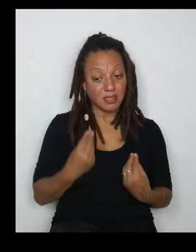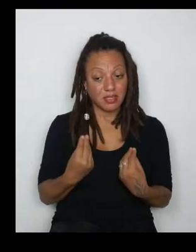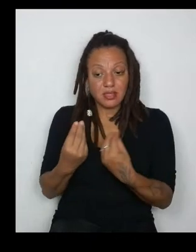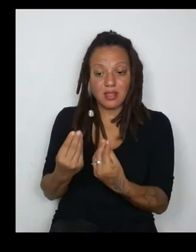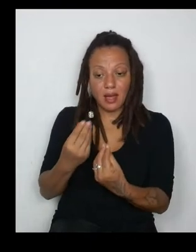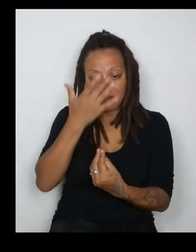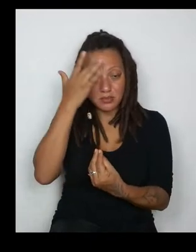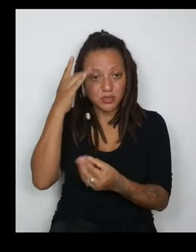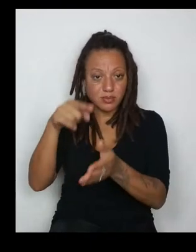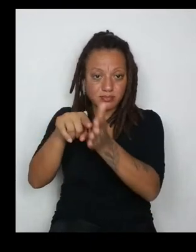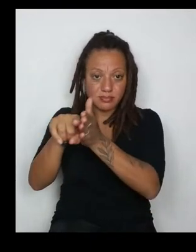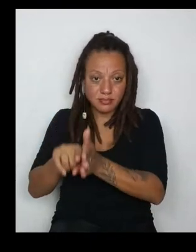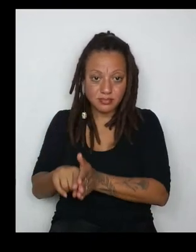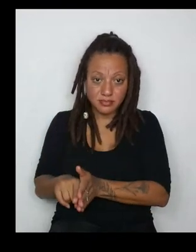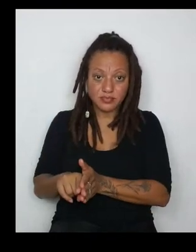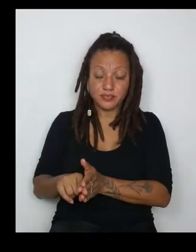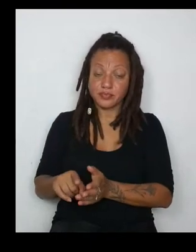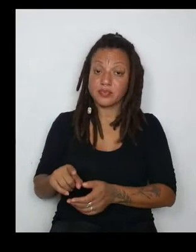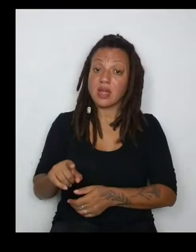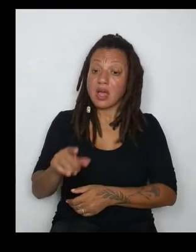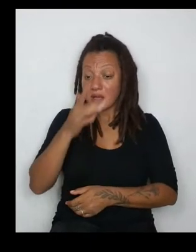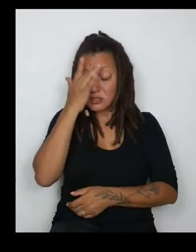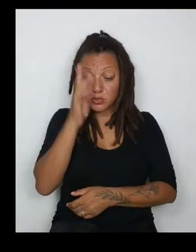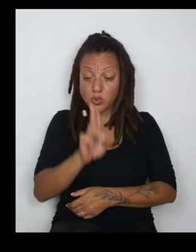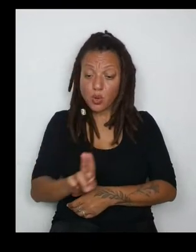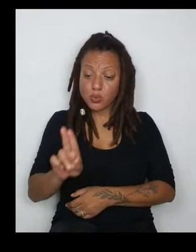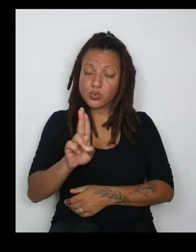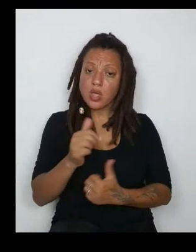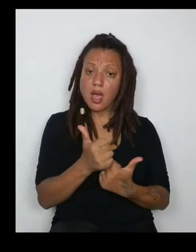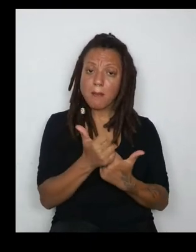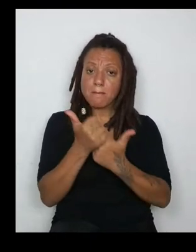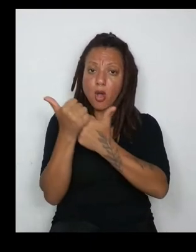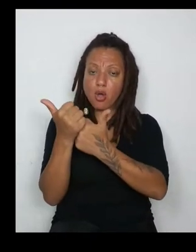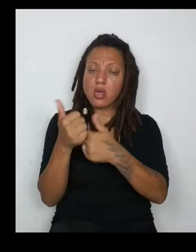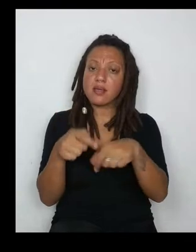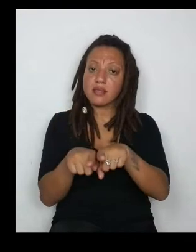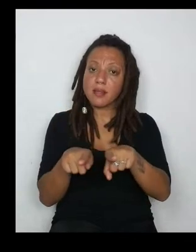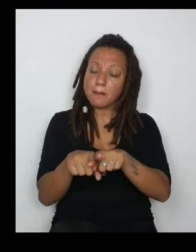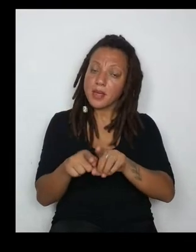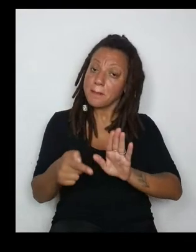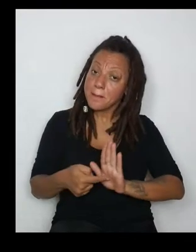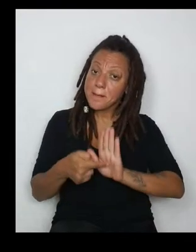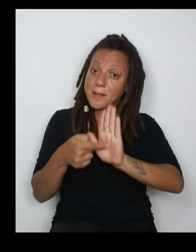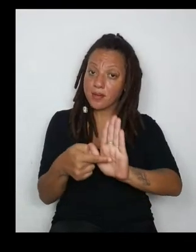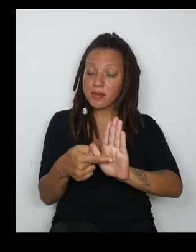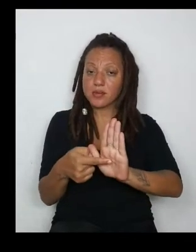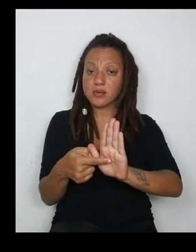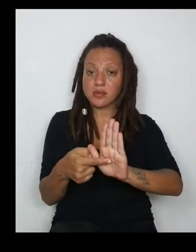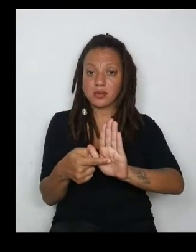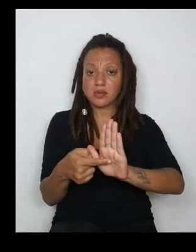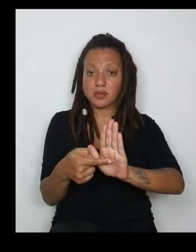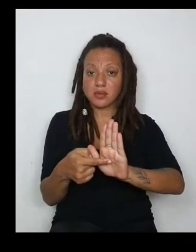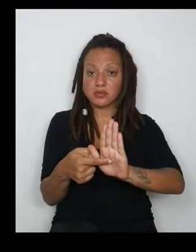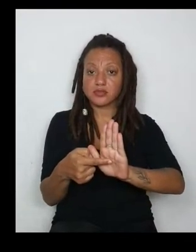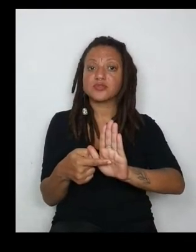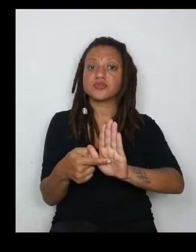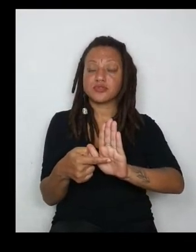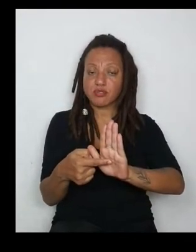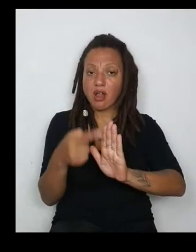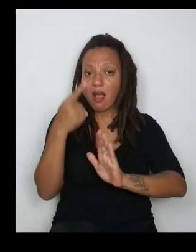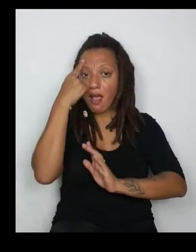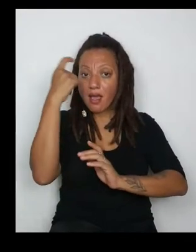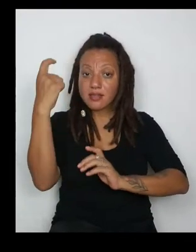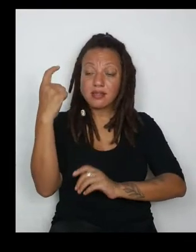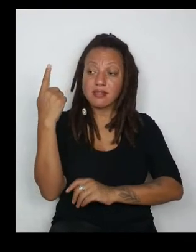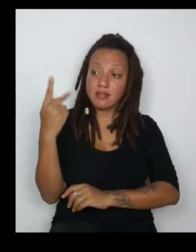support and to reinforce um uh ideas ideologies and